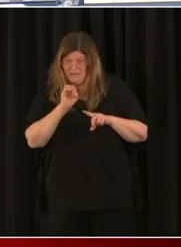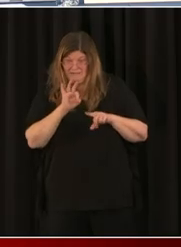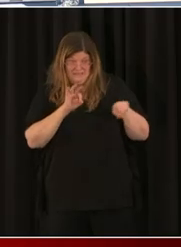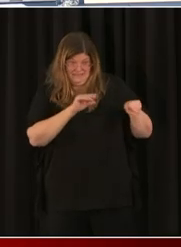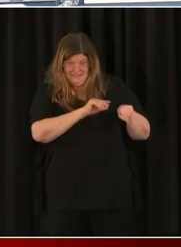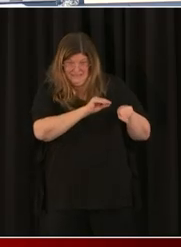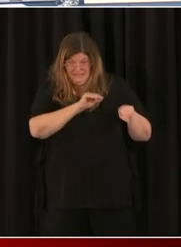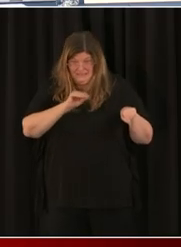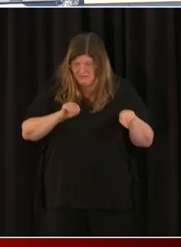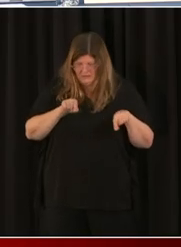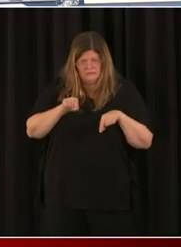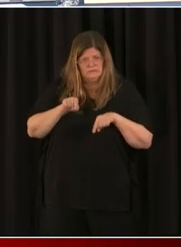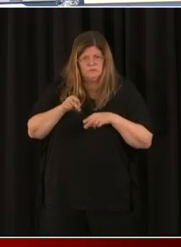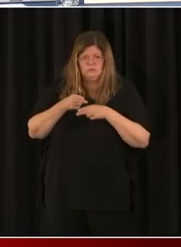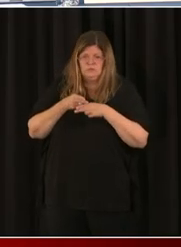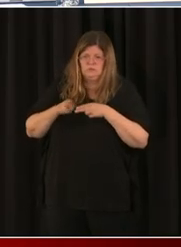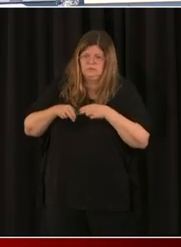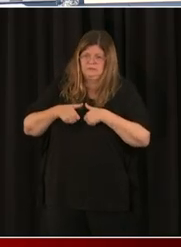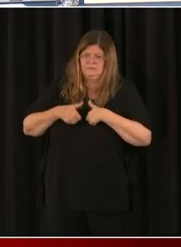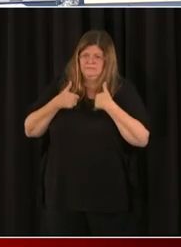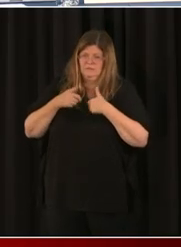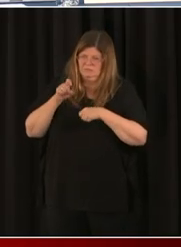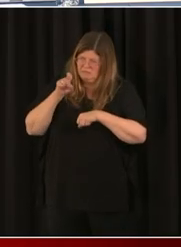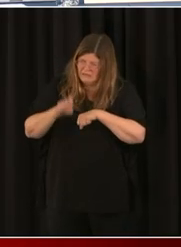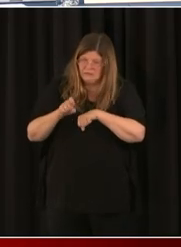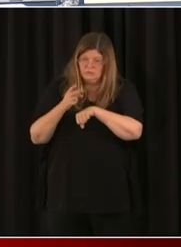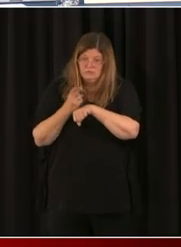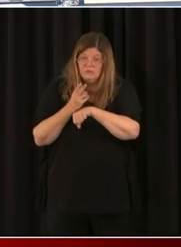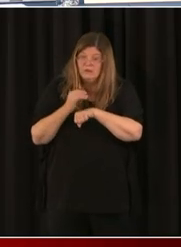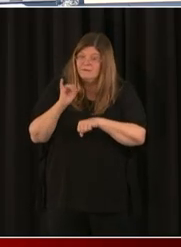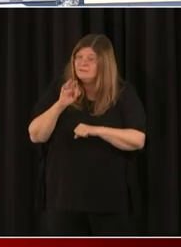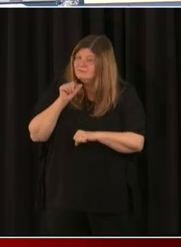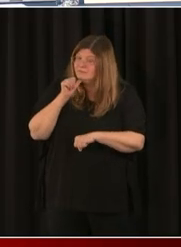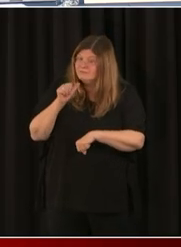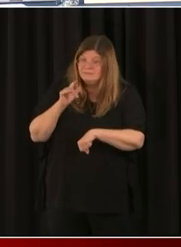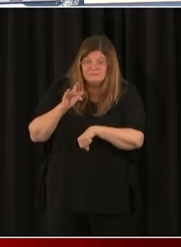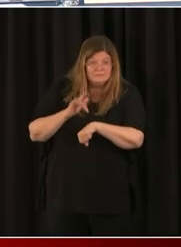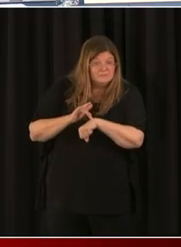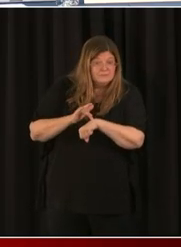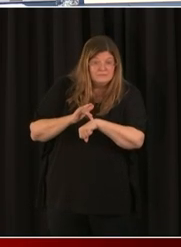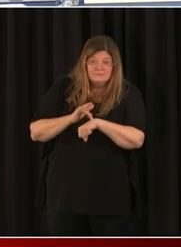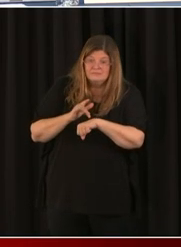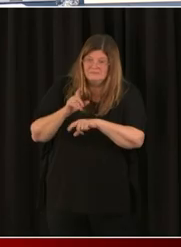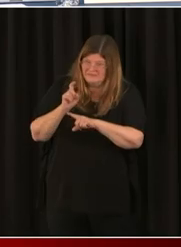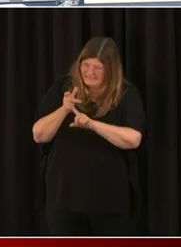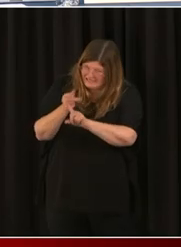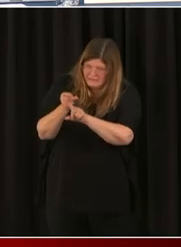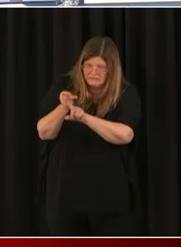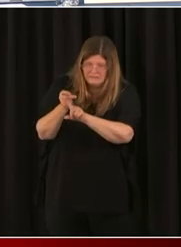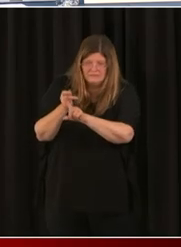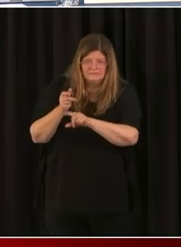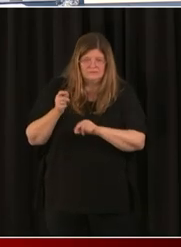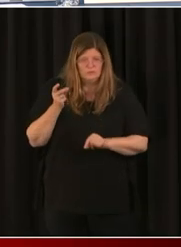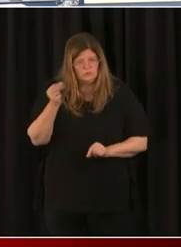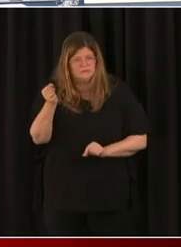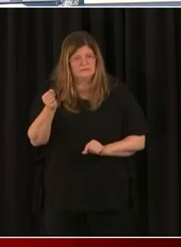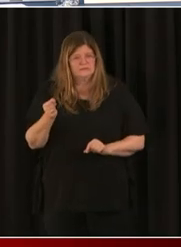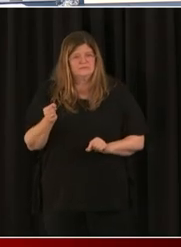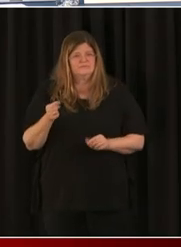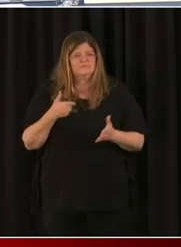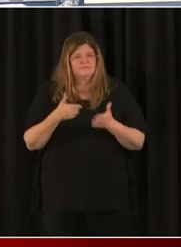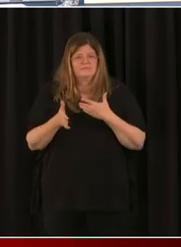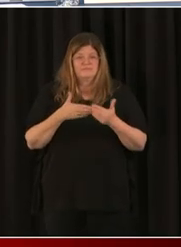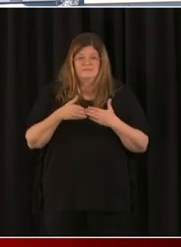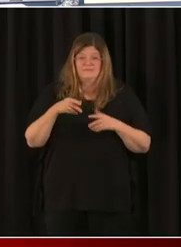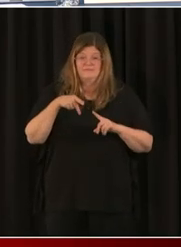of hours to use it, is that any person who is available to be vaccinated should be vaccinated. So even though we're in